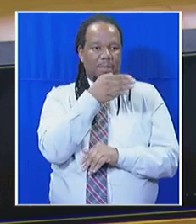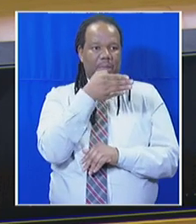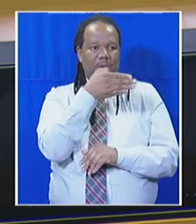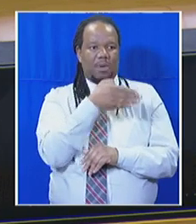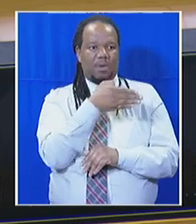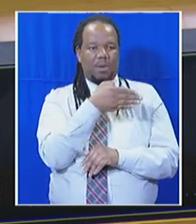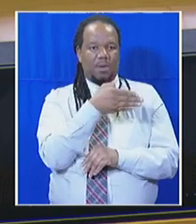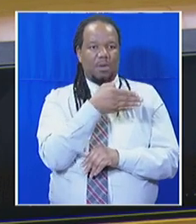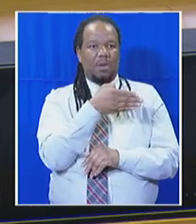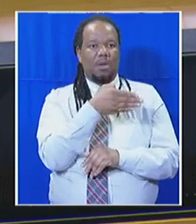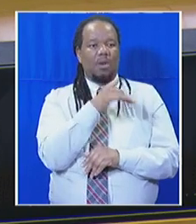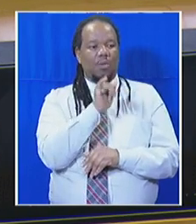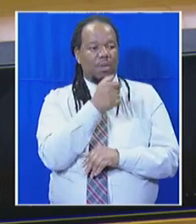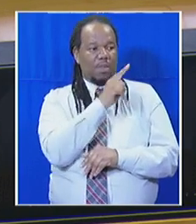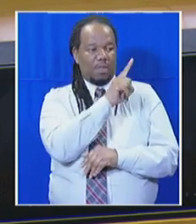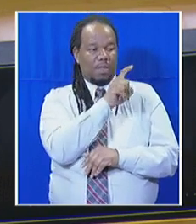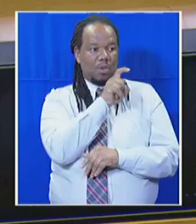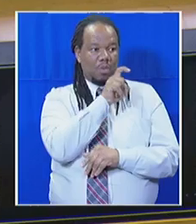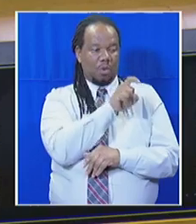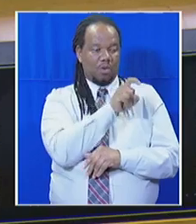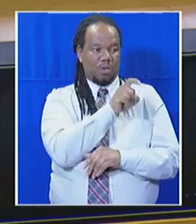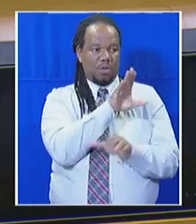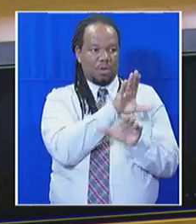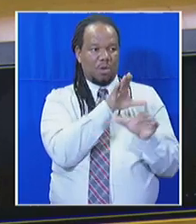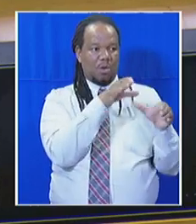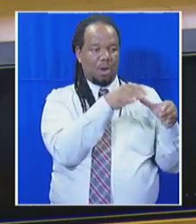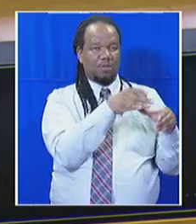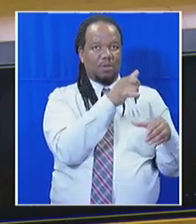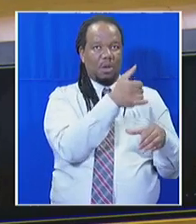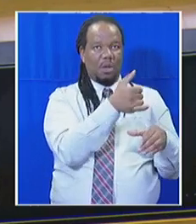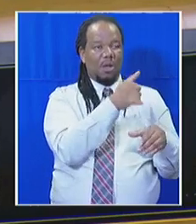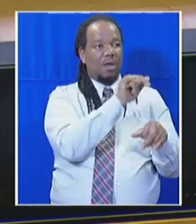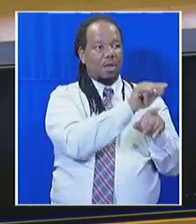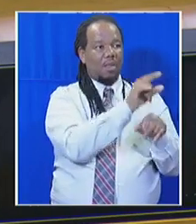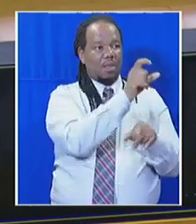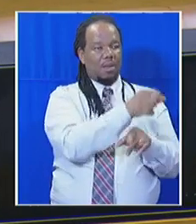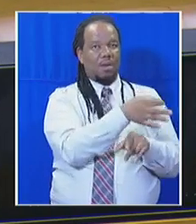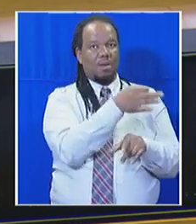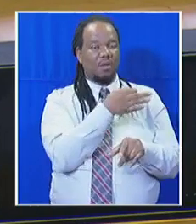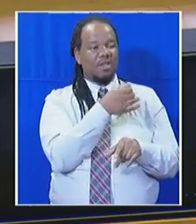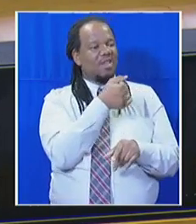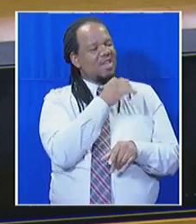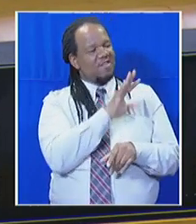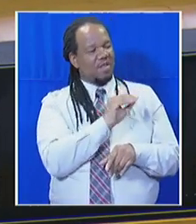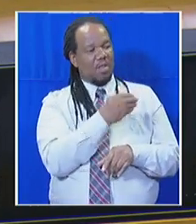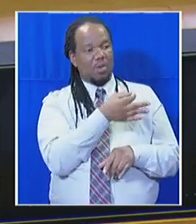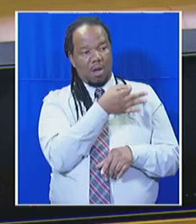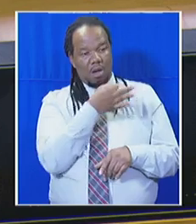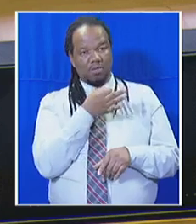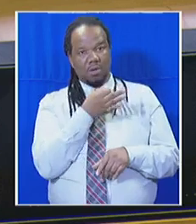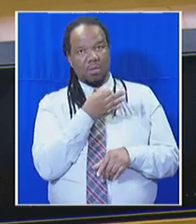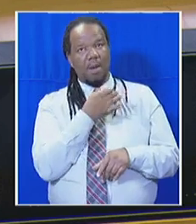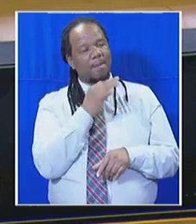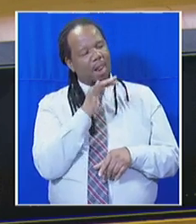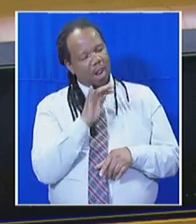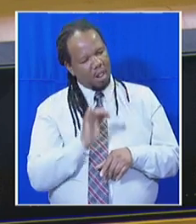when questions relating to the relevant cluster are to be answered and those questions are not answered, blah, blah, blah,